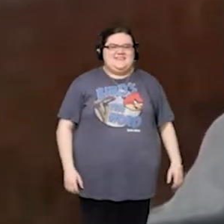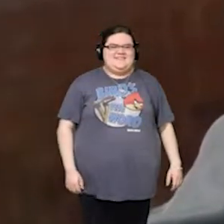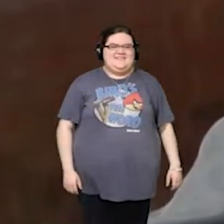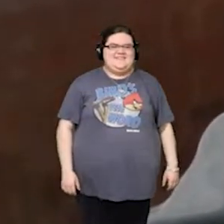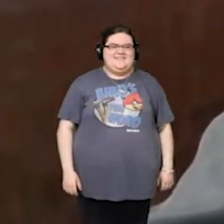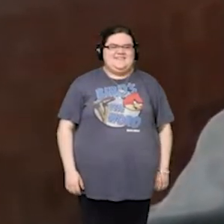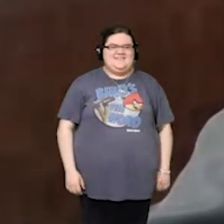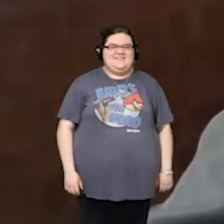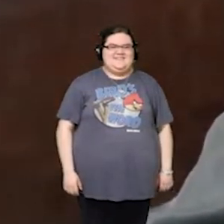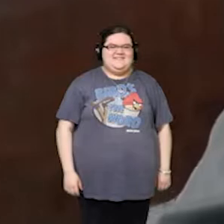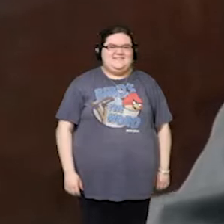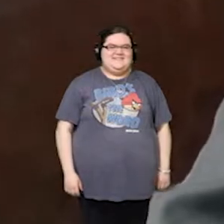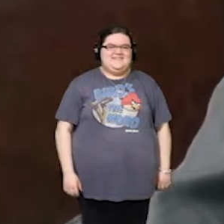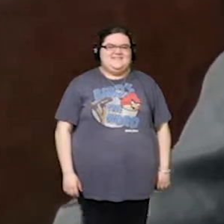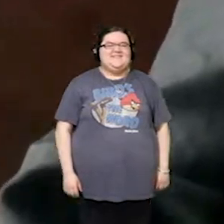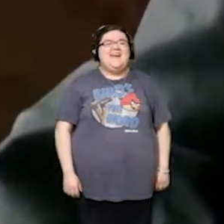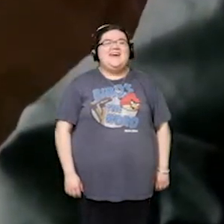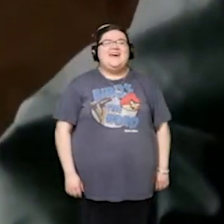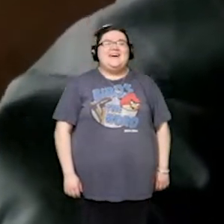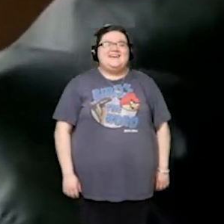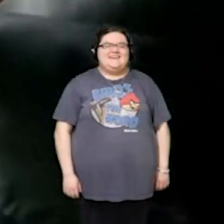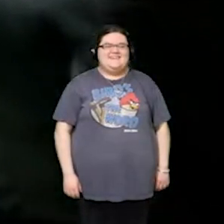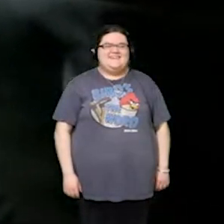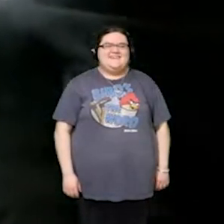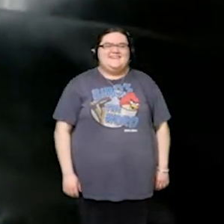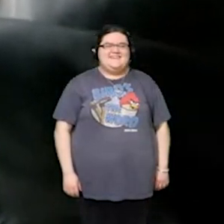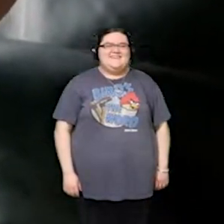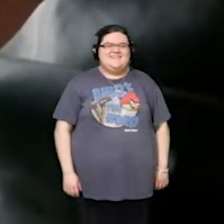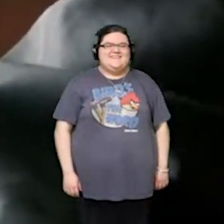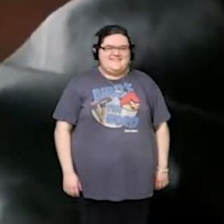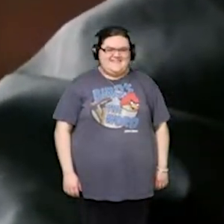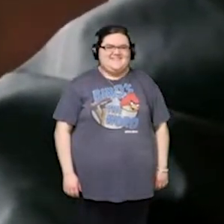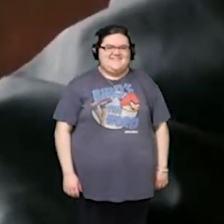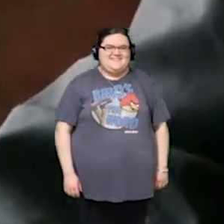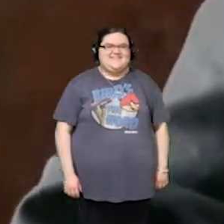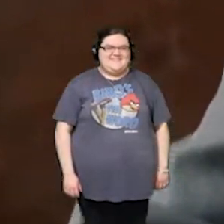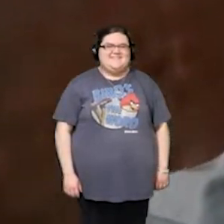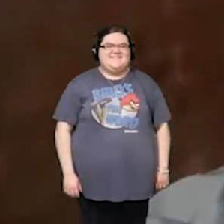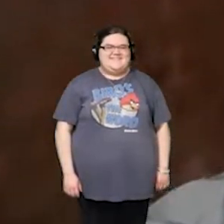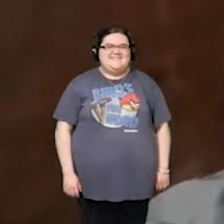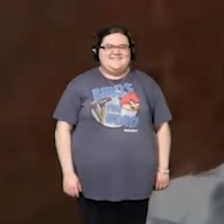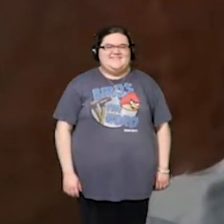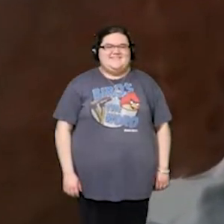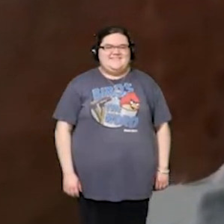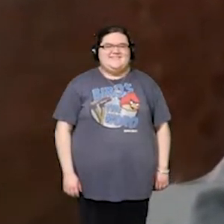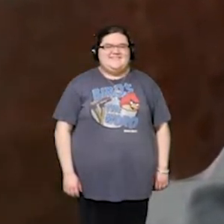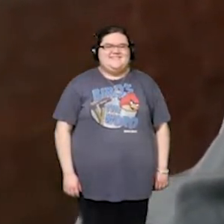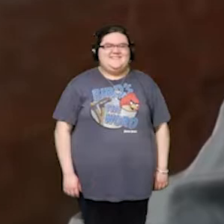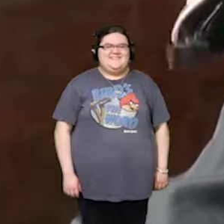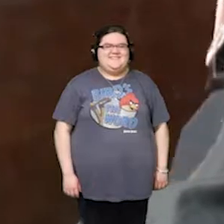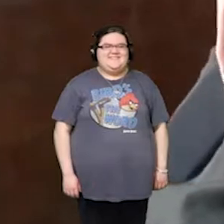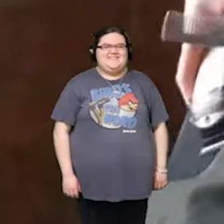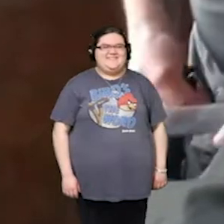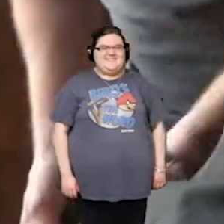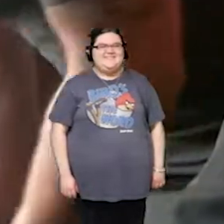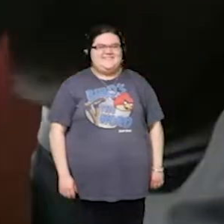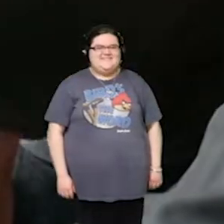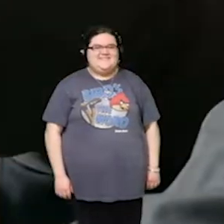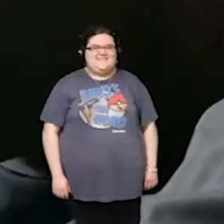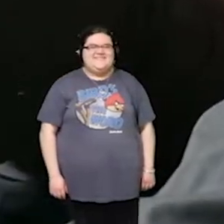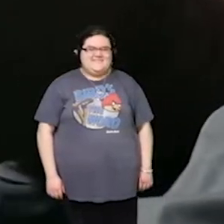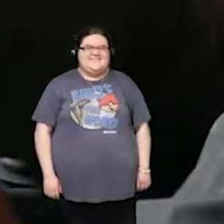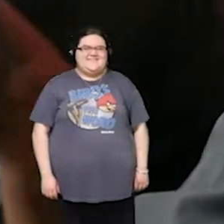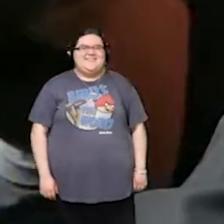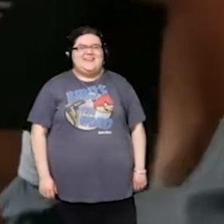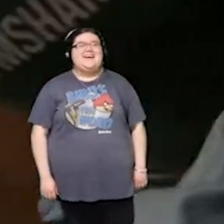mobile barber, I actually made a video with Tom where I designed this logo for him, got it printed using people on Fiverr. So if you're